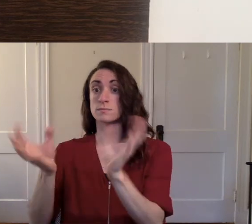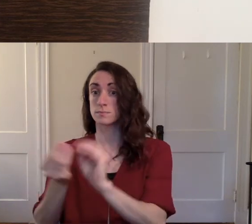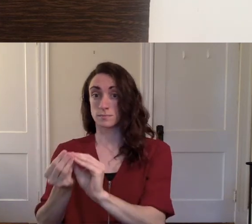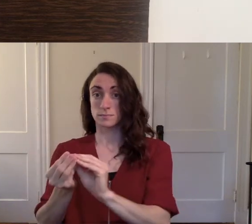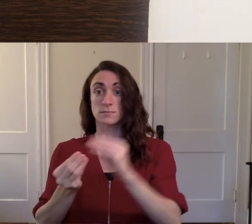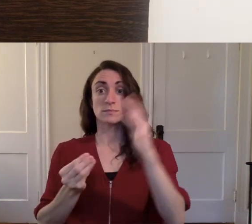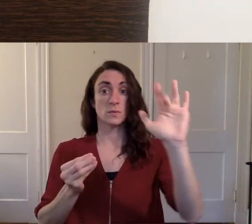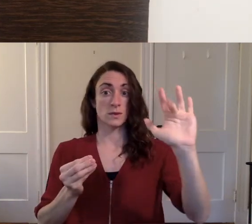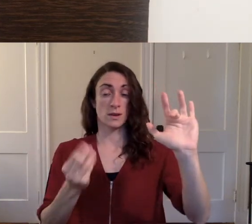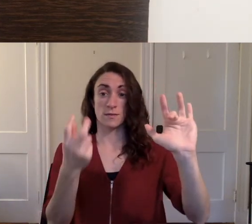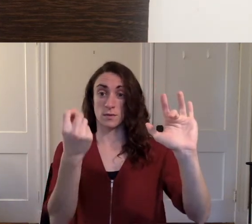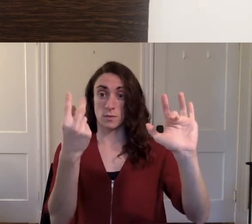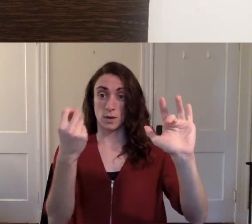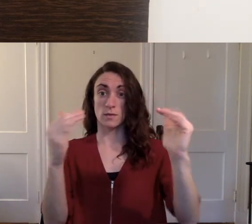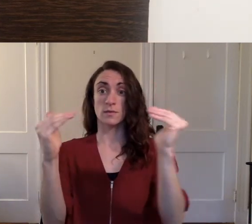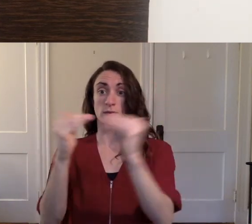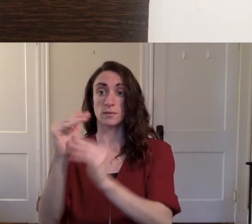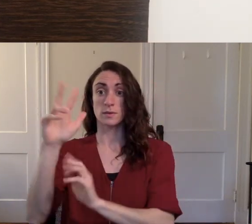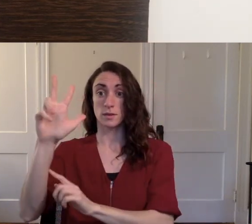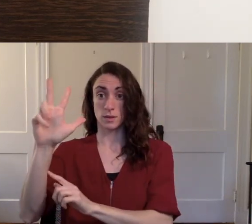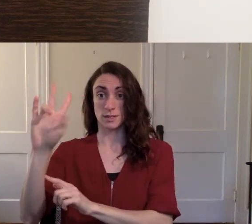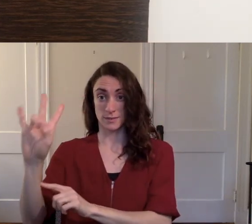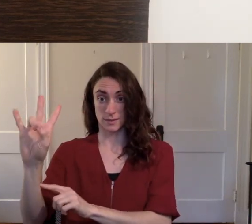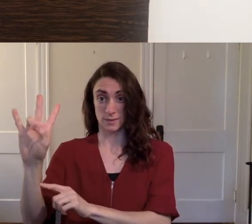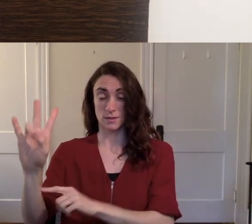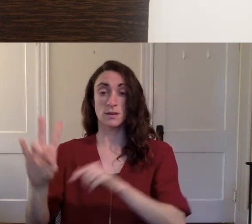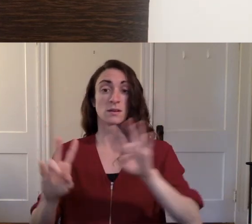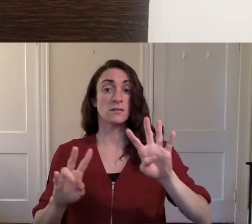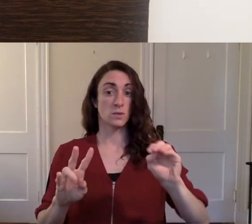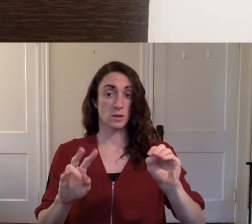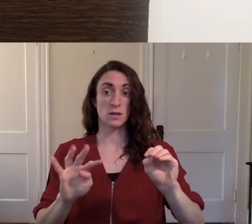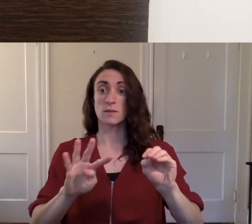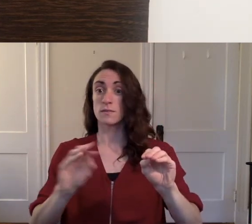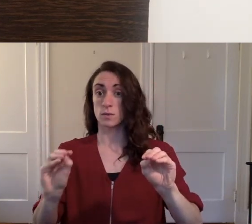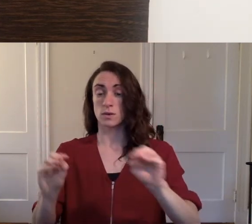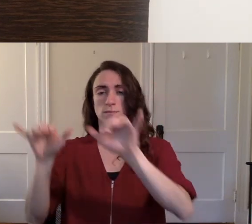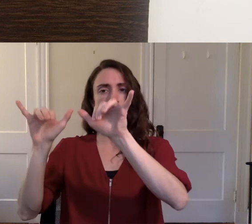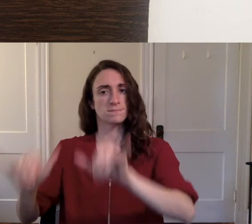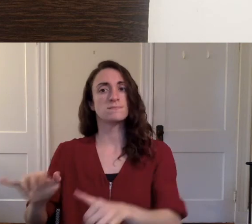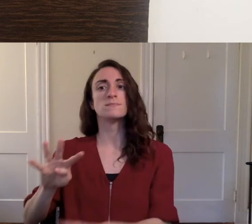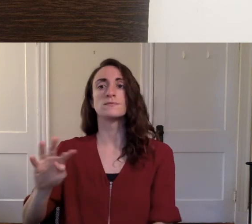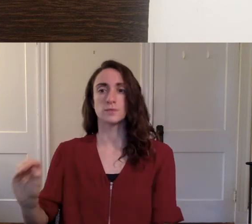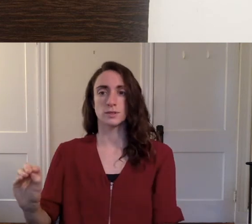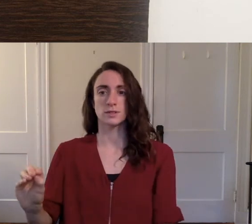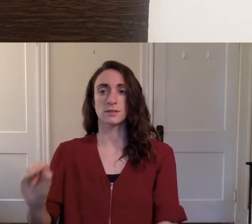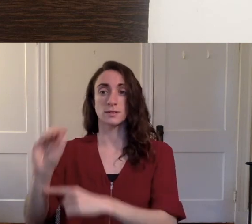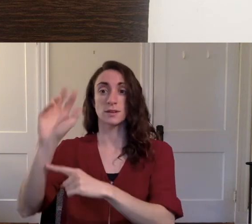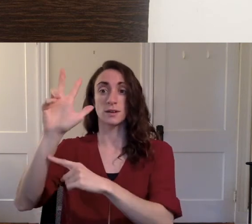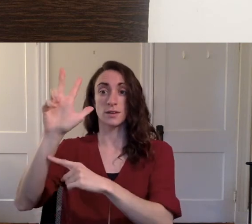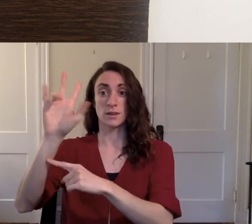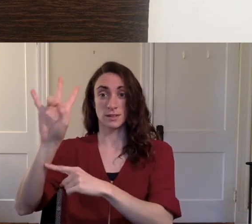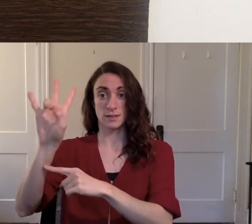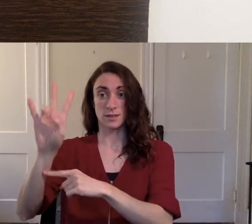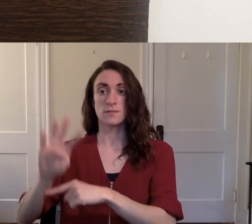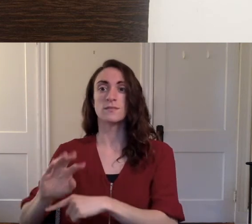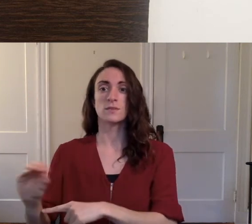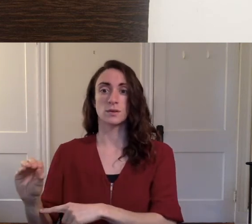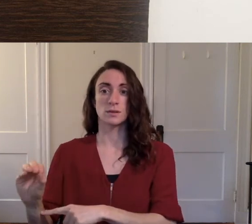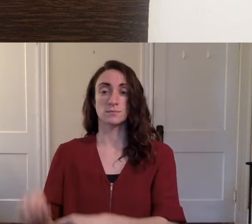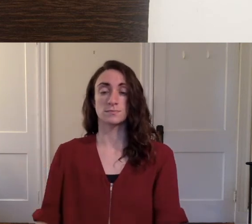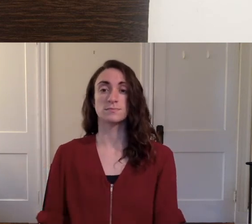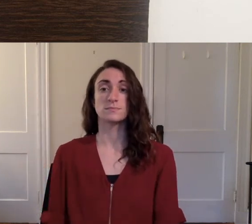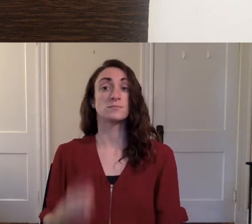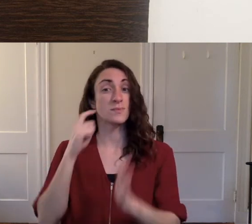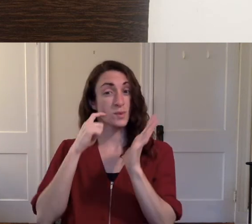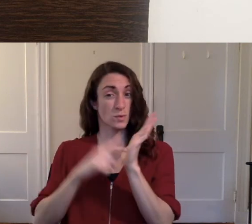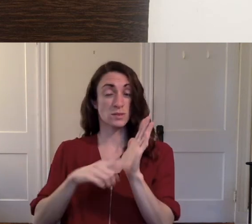Now we've got the common denominator, we're ready to add. 25 plus 12 is 37, and 40, of course, is going to stay 40 because it's describing the